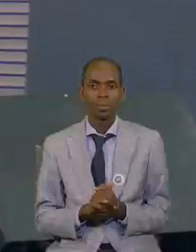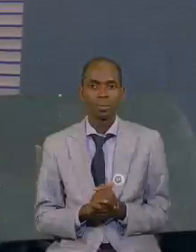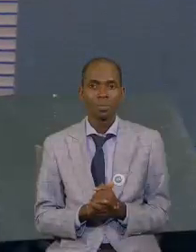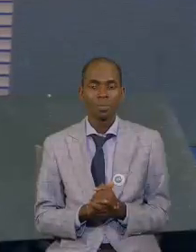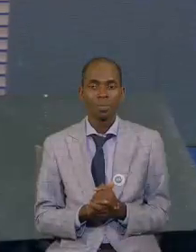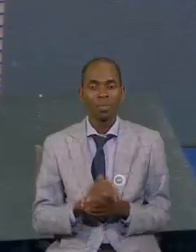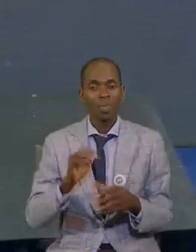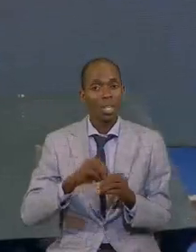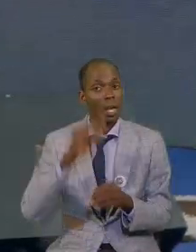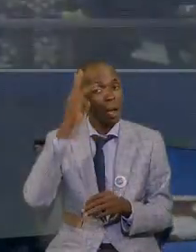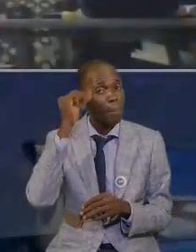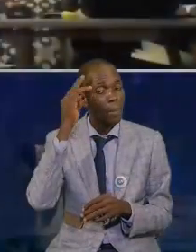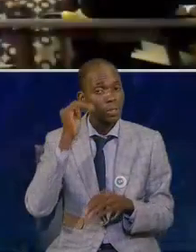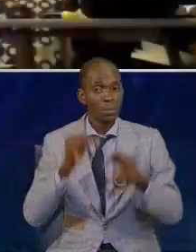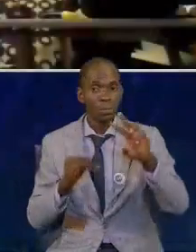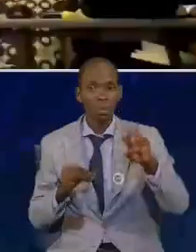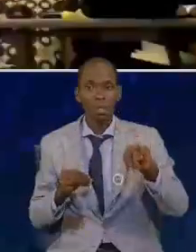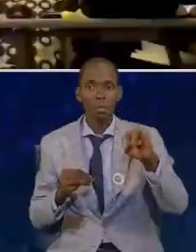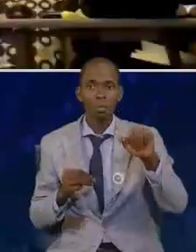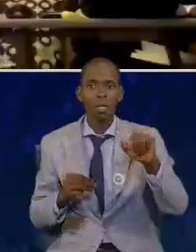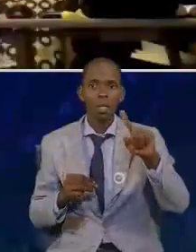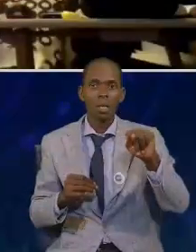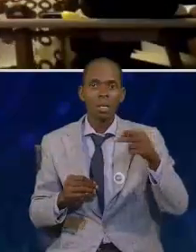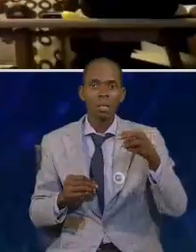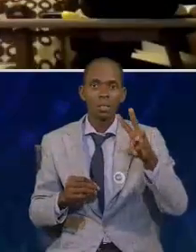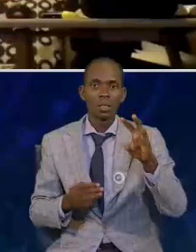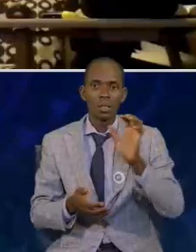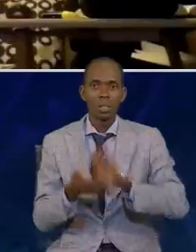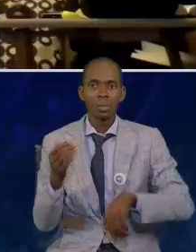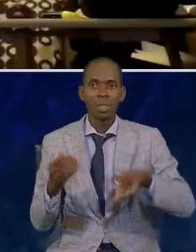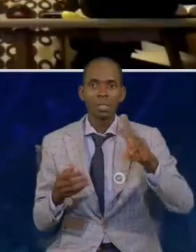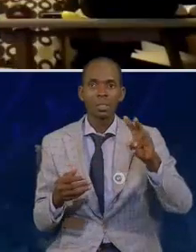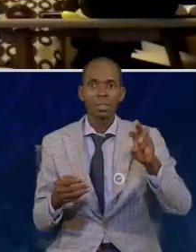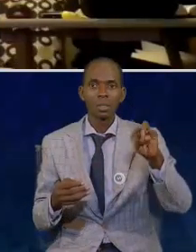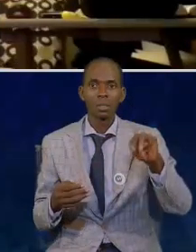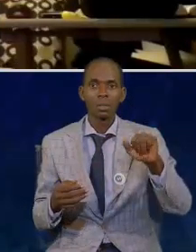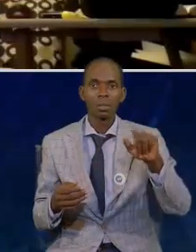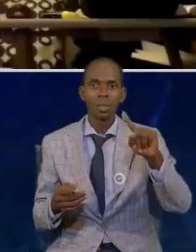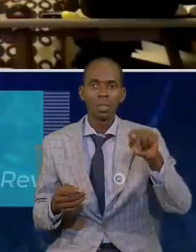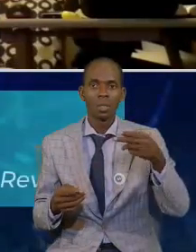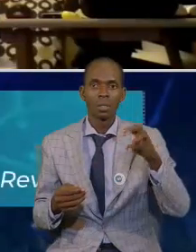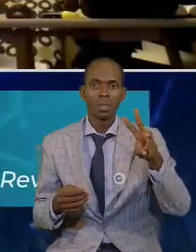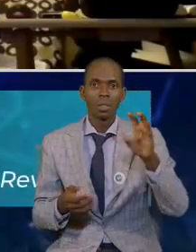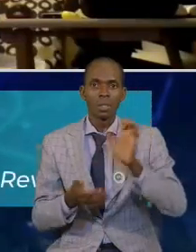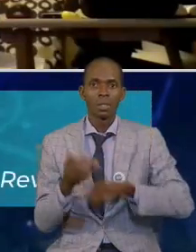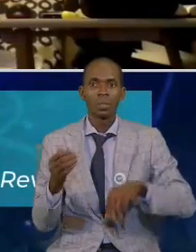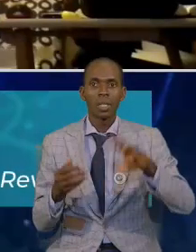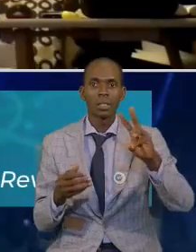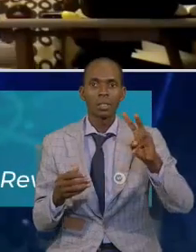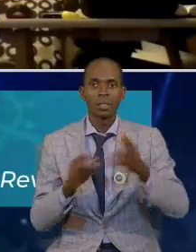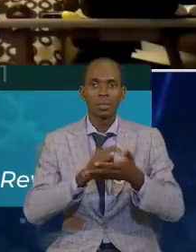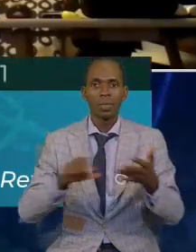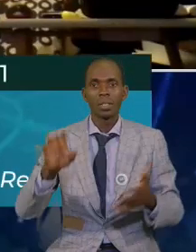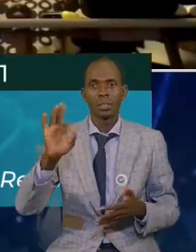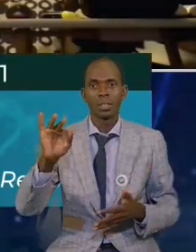Matthew chapter 16. In Matthew chapter 16, I'm reading from verse 19.